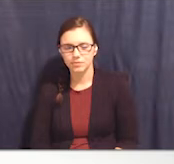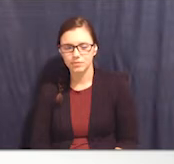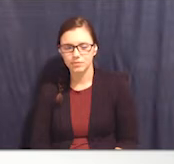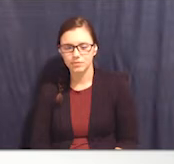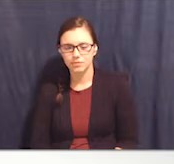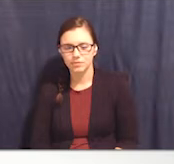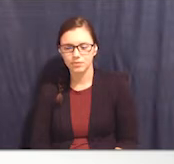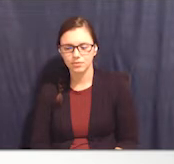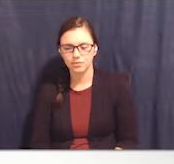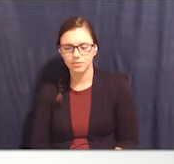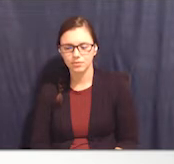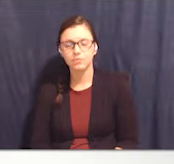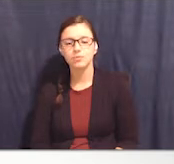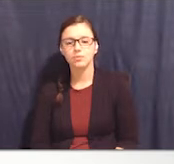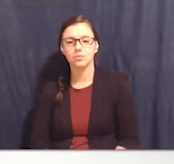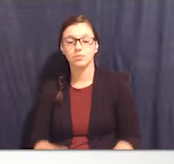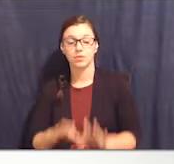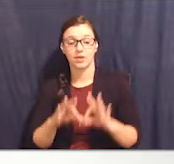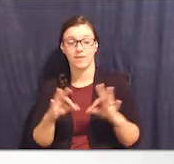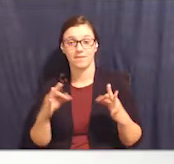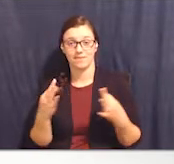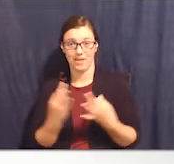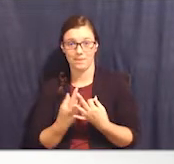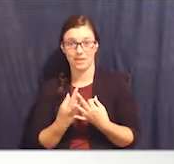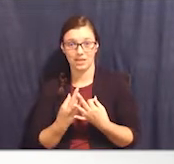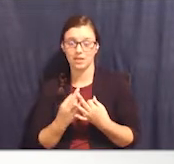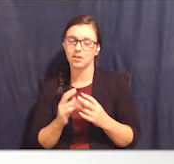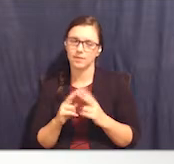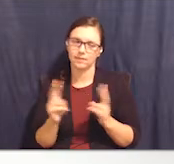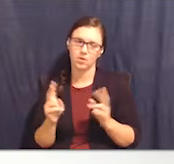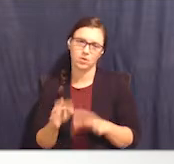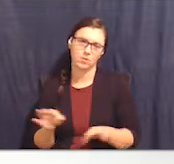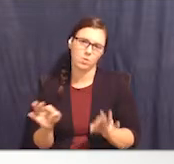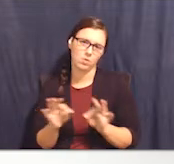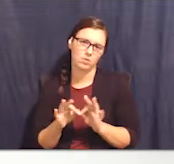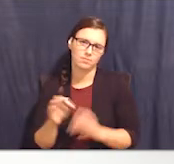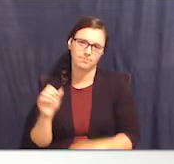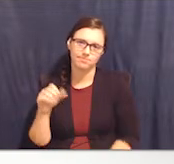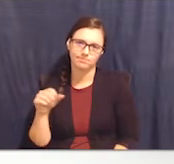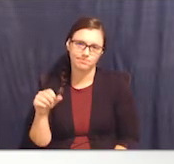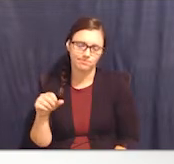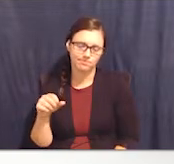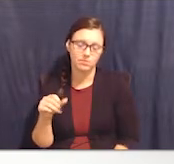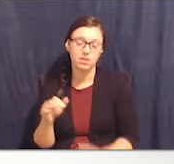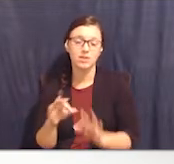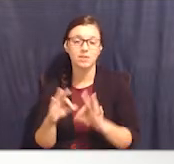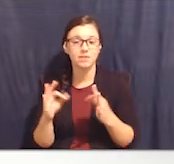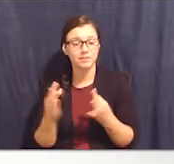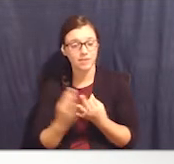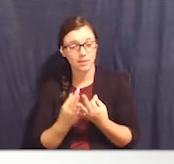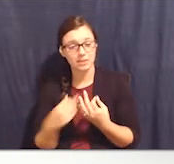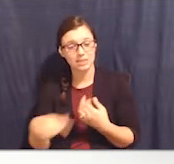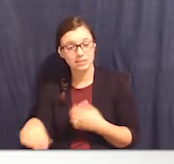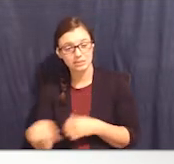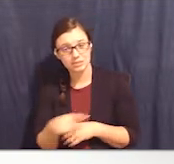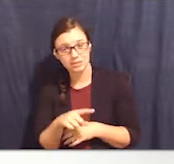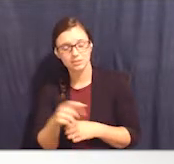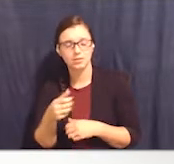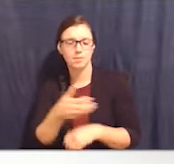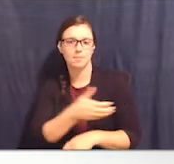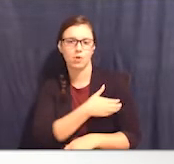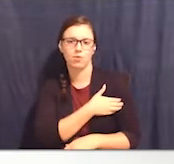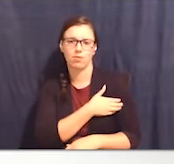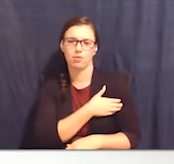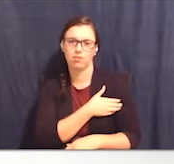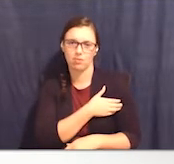technical college to say, hey, do you realize what the need is? Because I think that